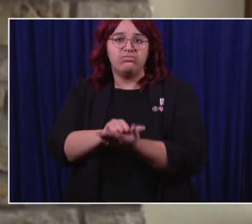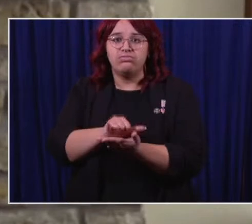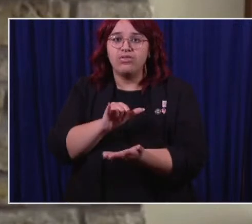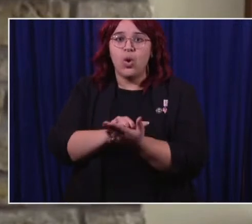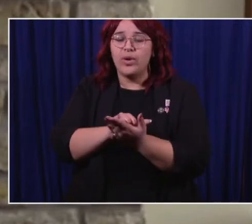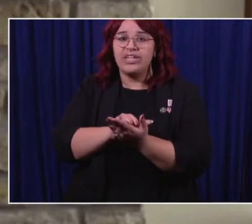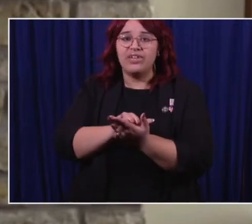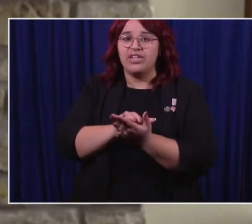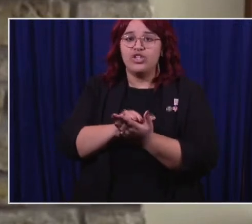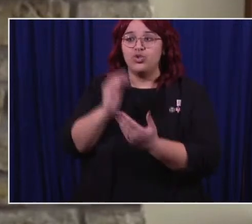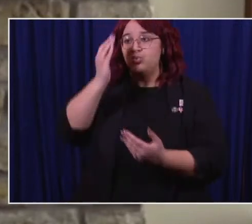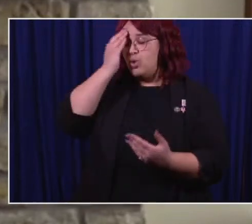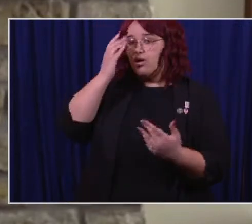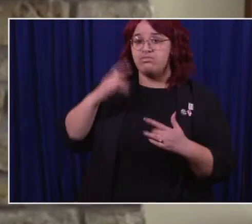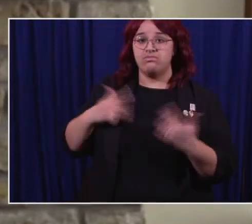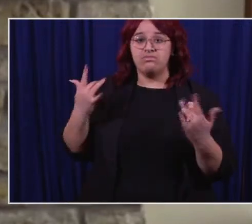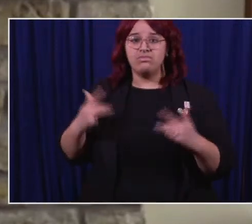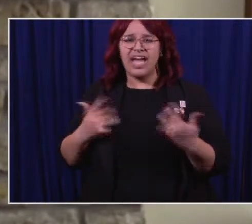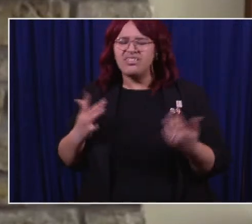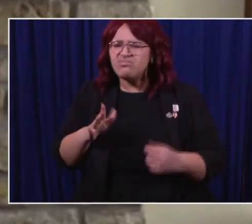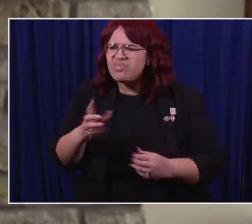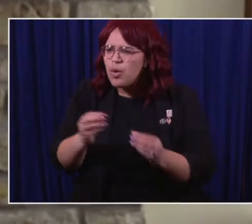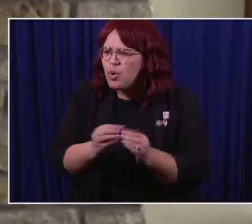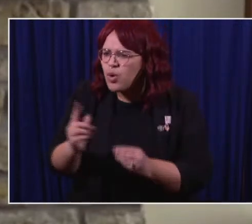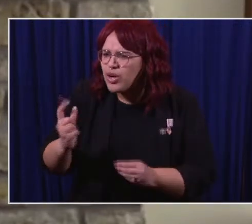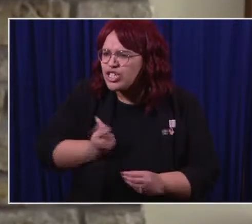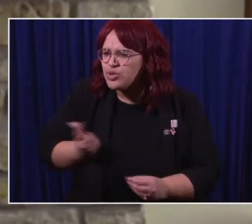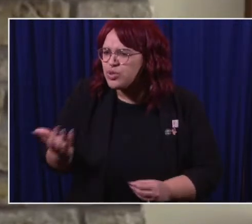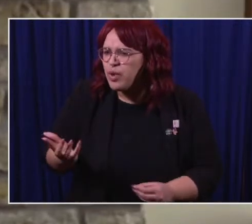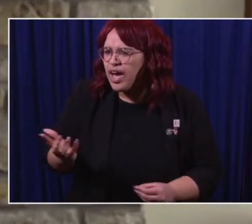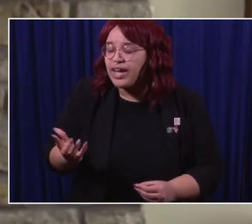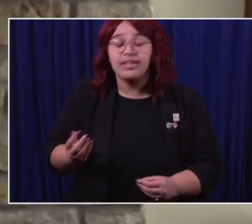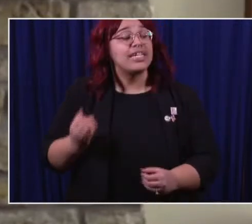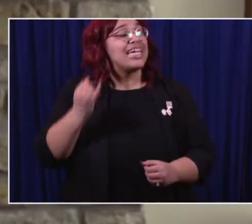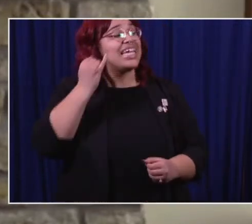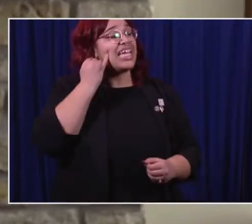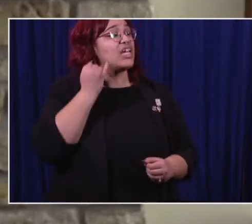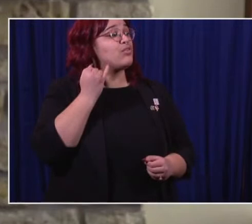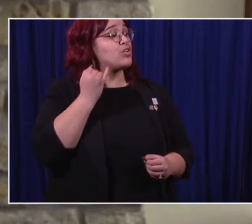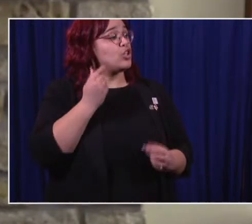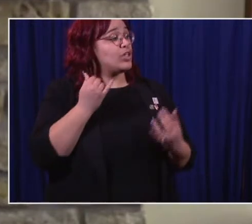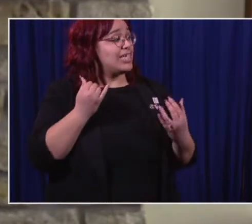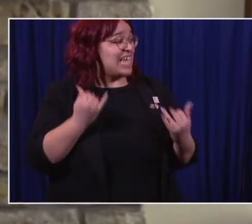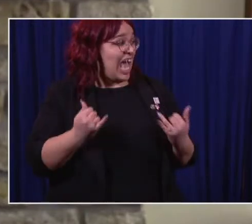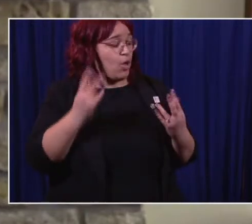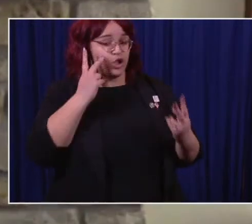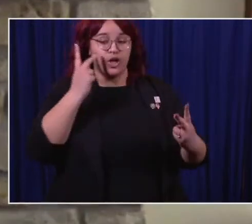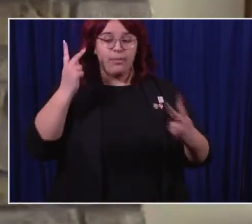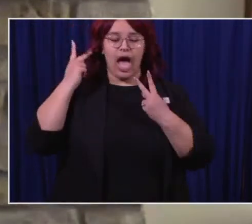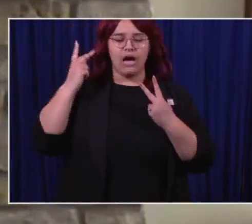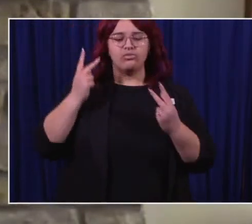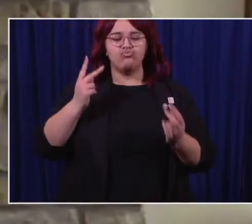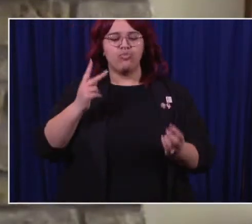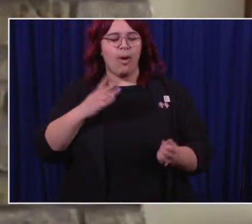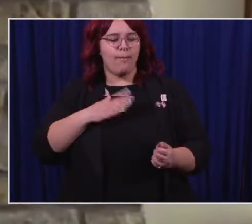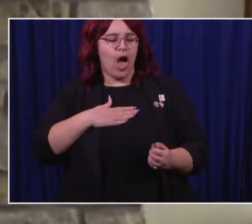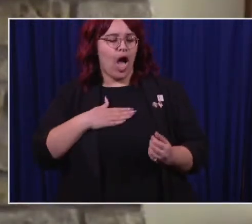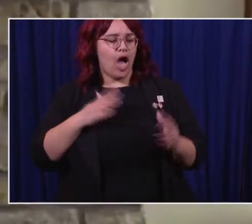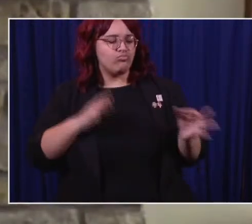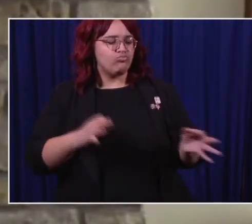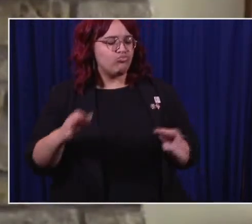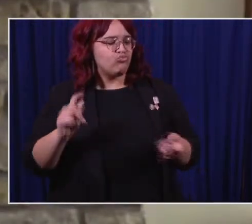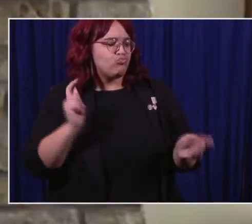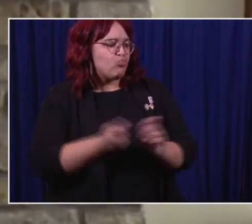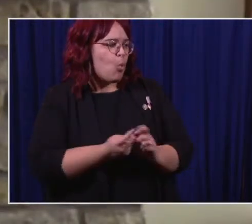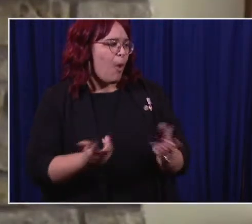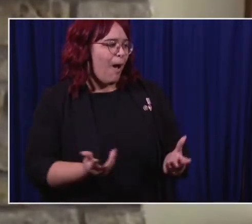other question was what, Marty? I'm sorry. If you had it to do over again. Oh, yeah, Marty, look,